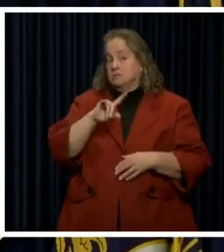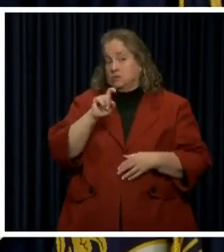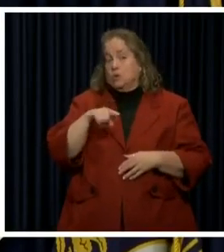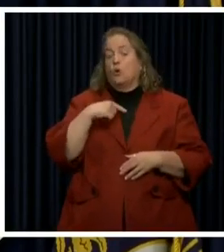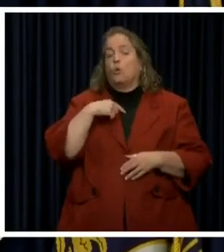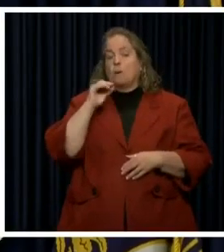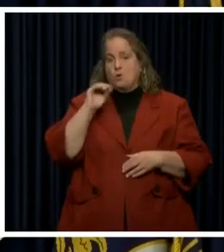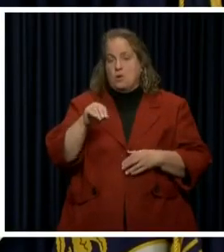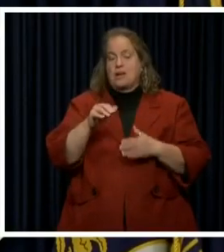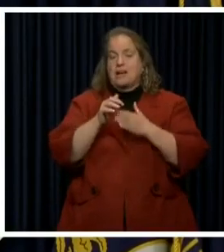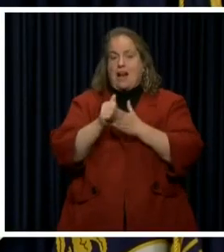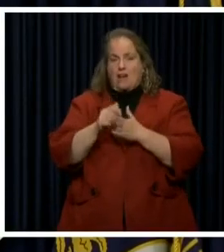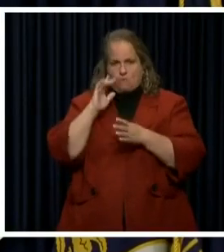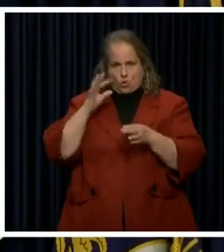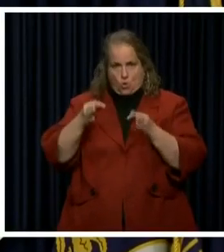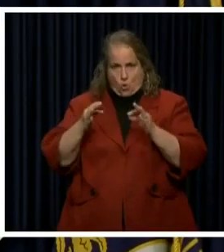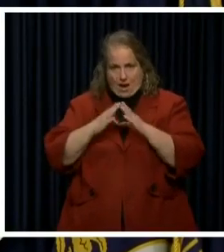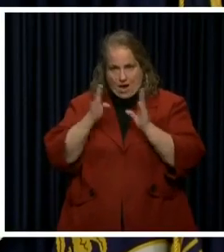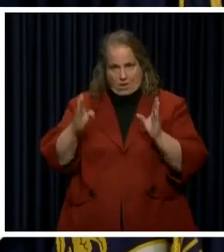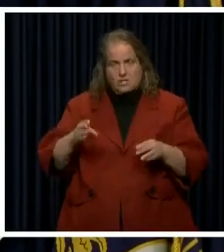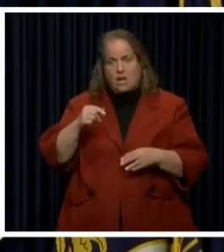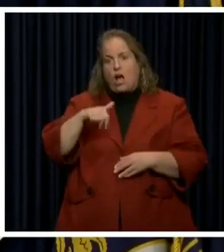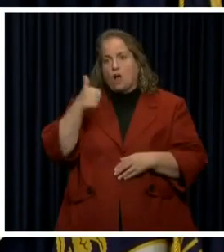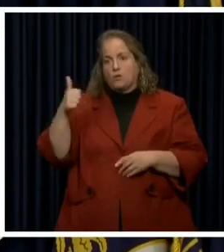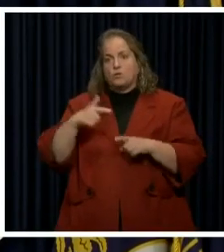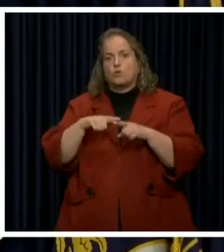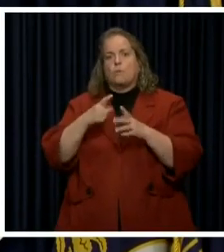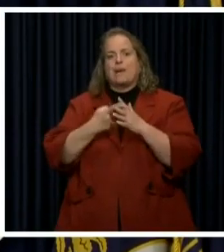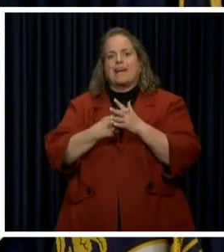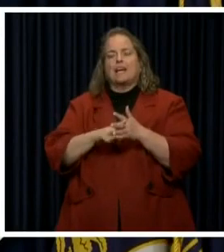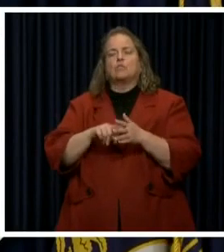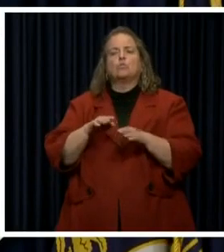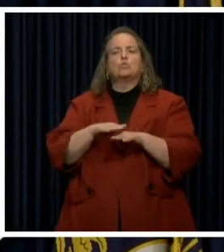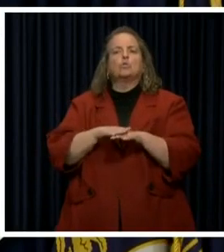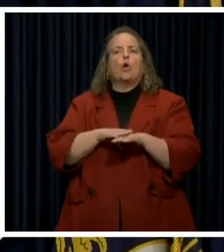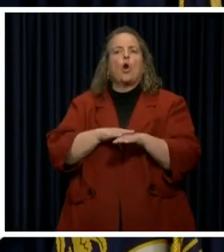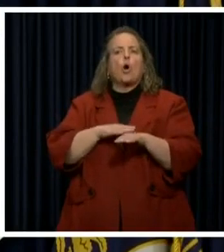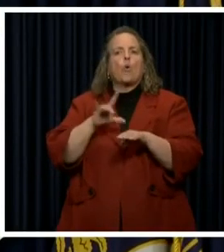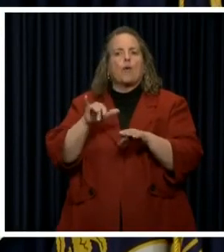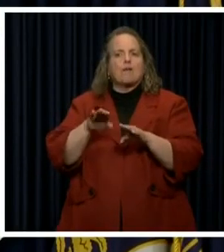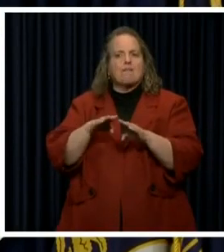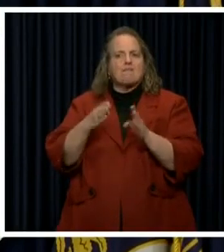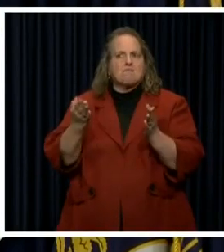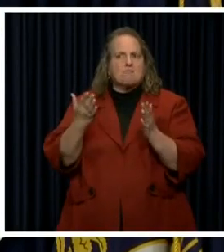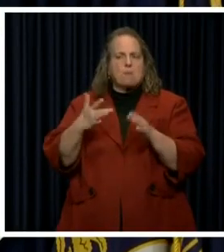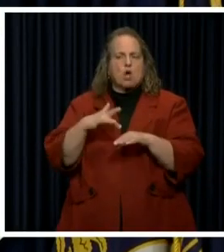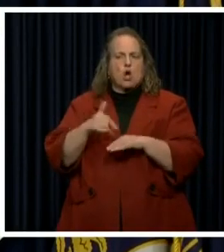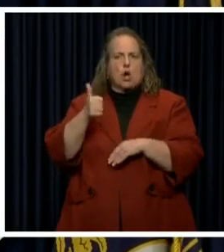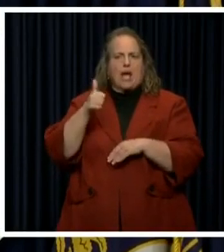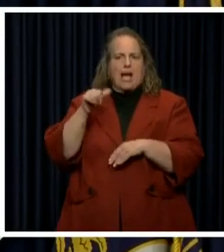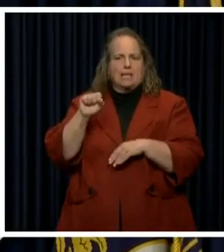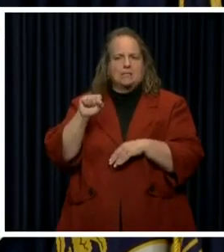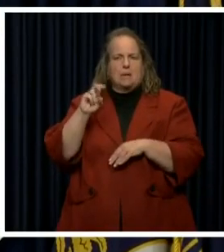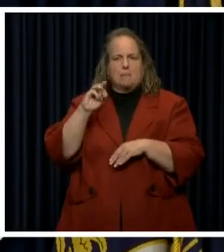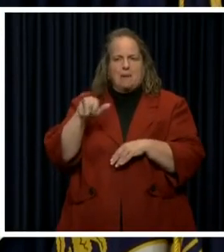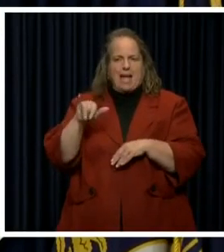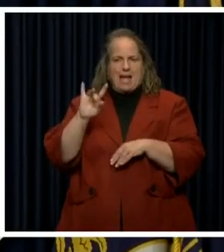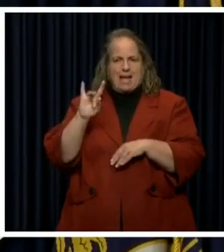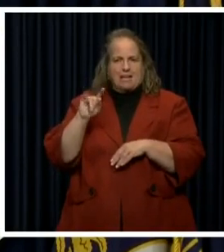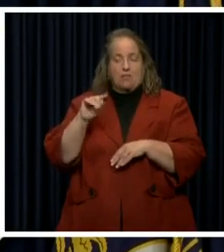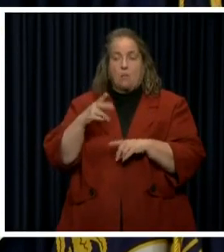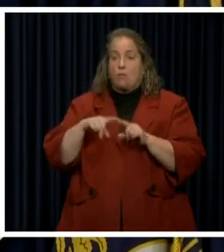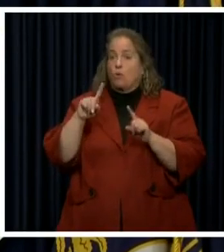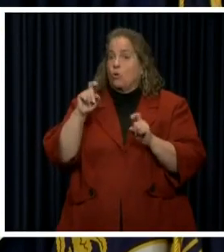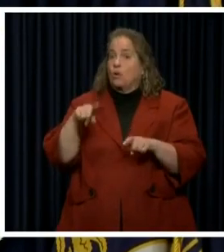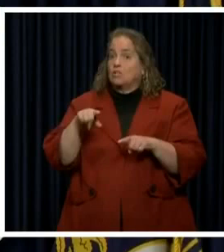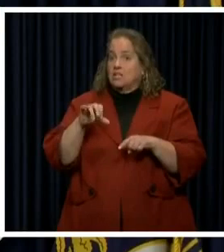guidelines for, say, courthouses and others to begin to slowly do it, even as early as May the 18th. But the